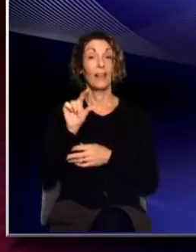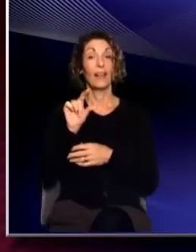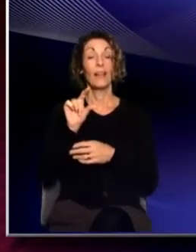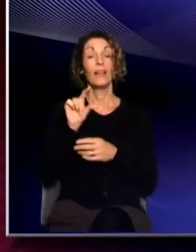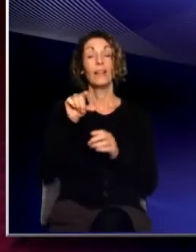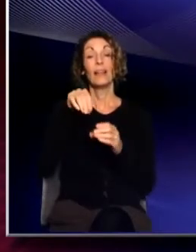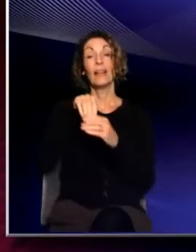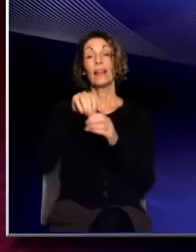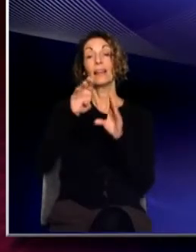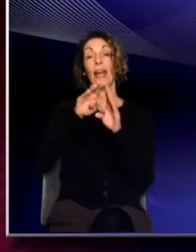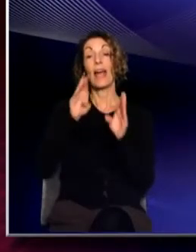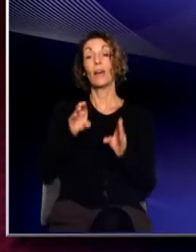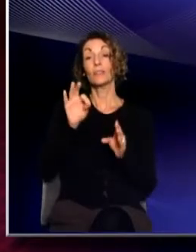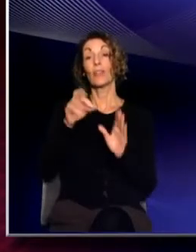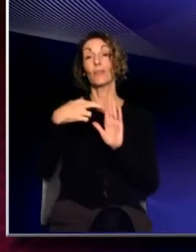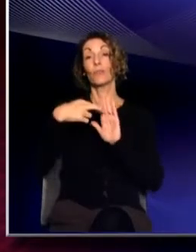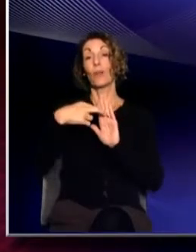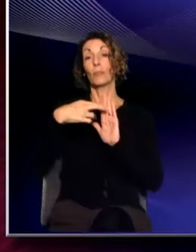of Representatives